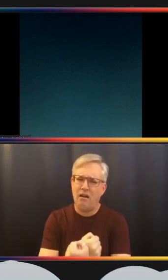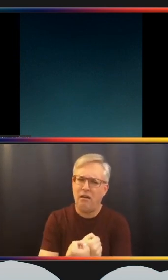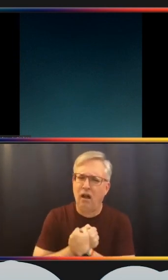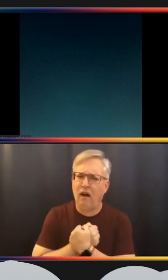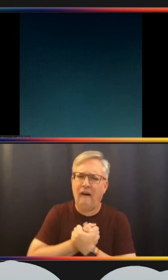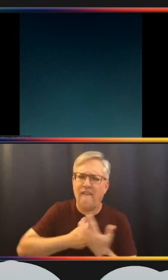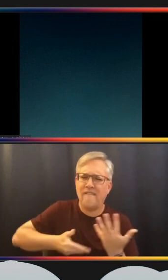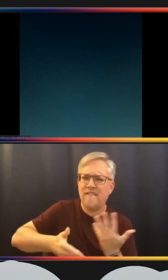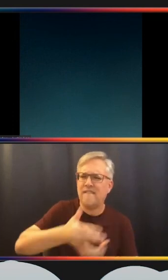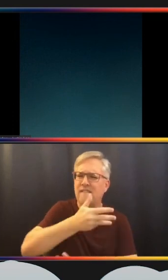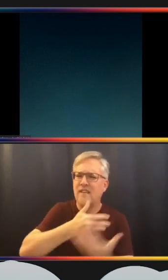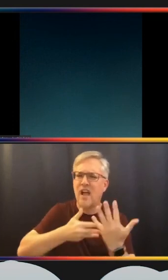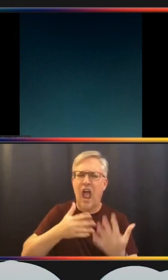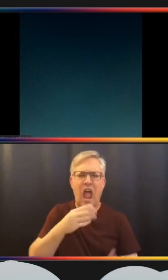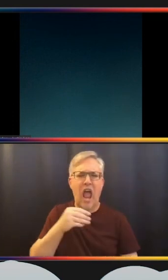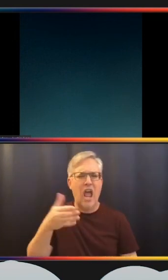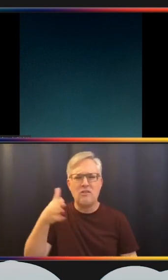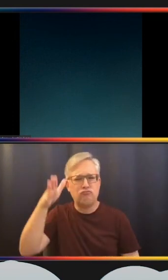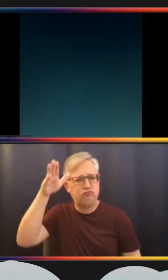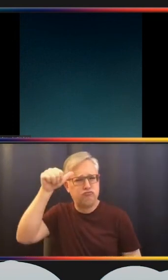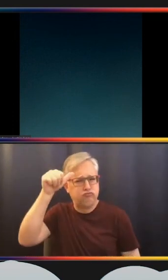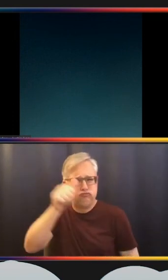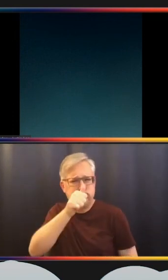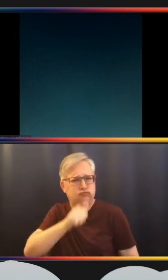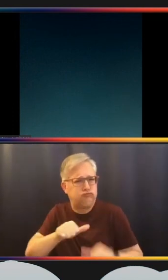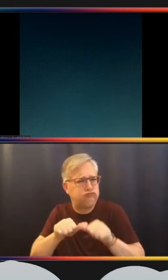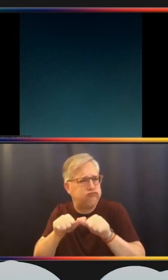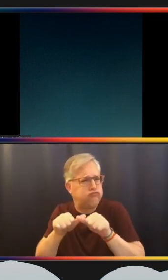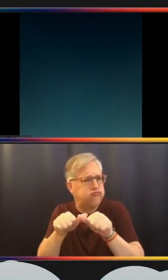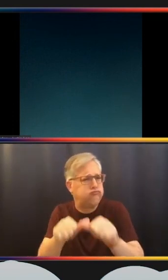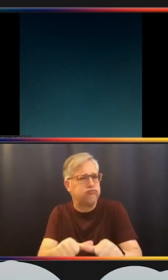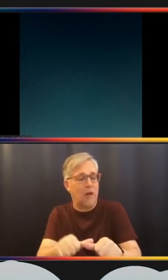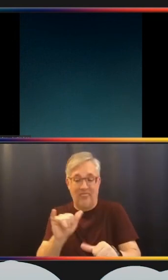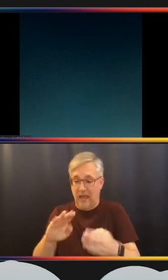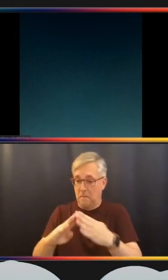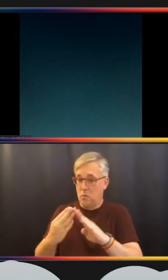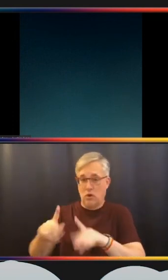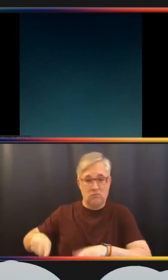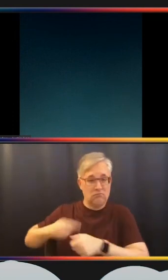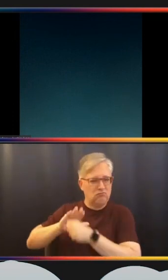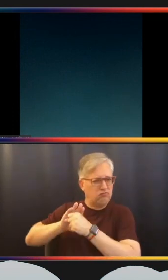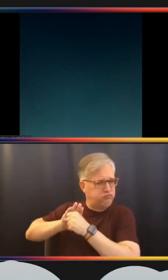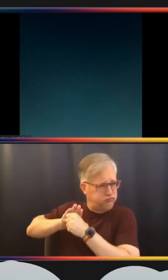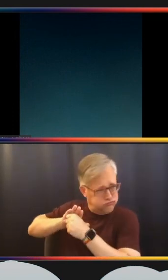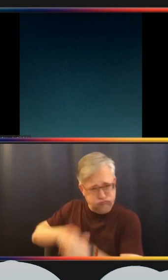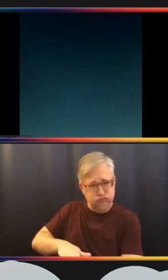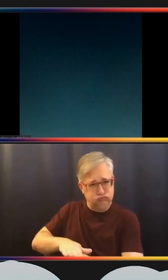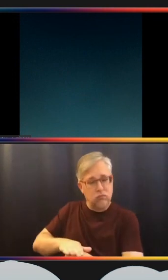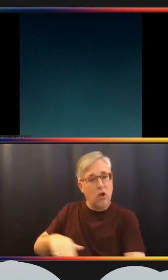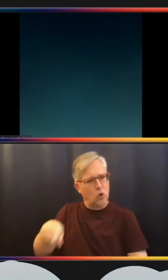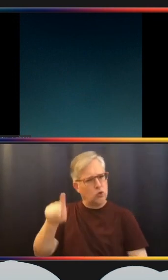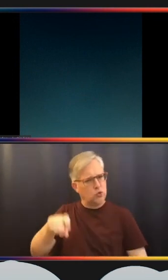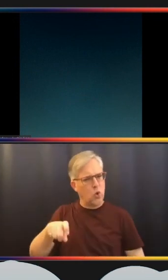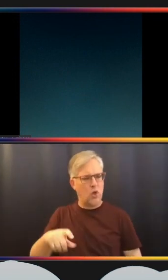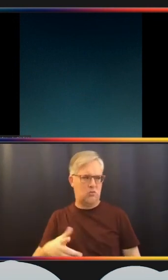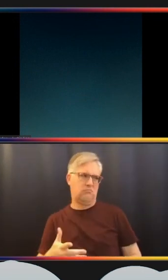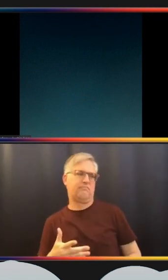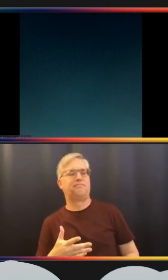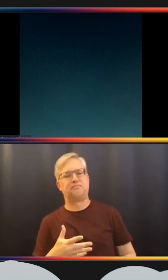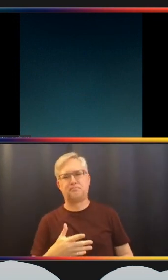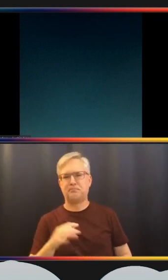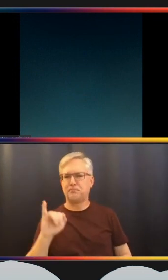the community has been so oppressed for so long that they have every right to be jaded and have all the